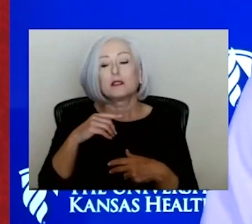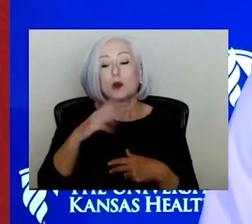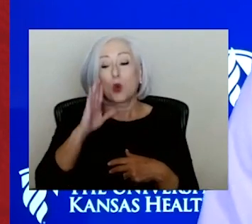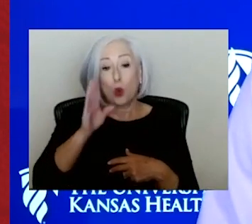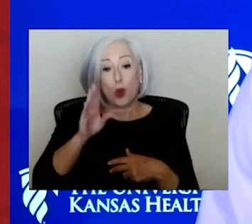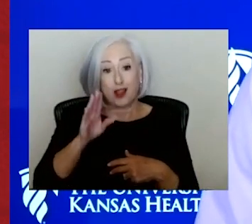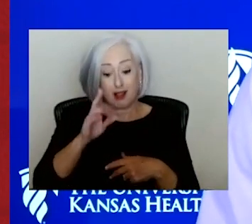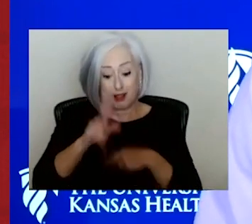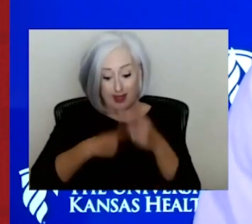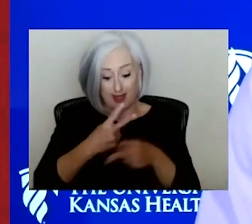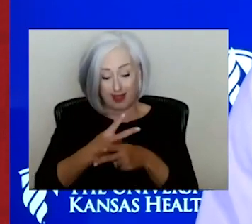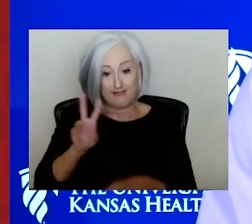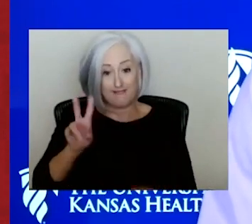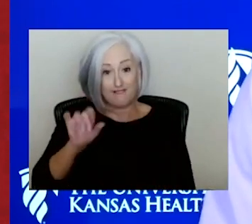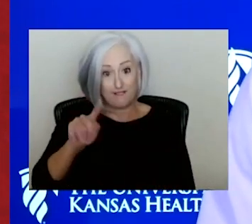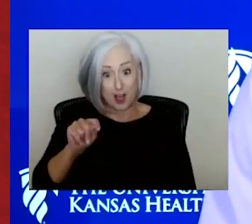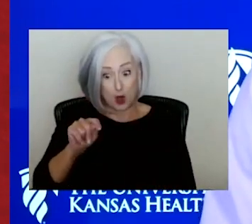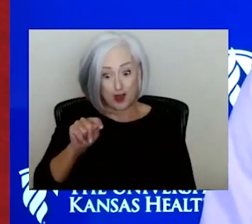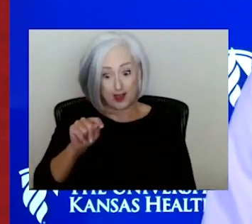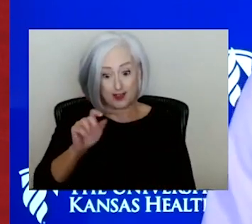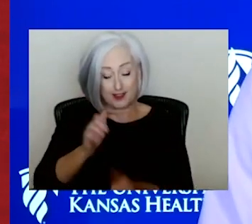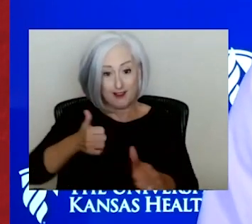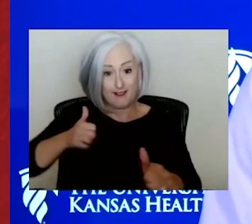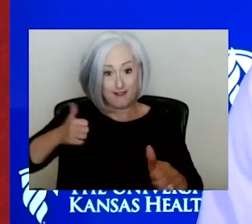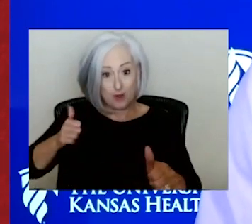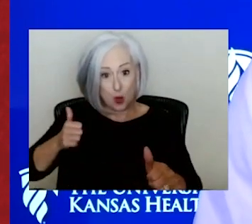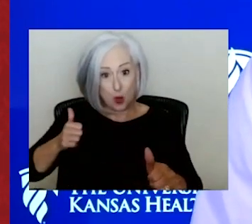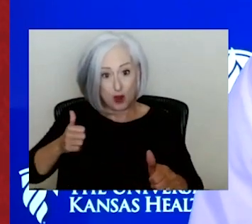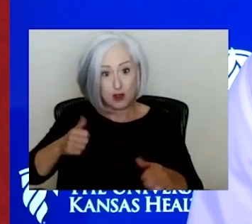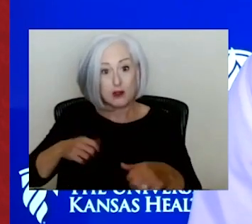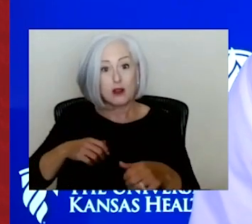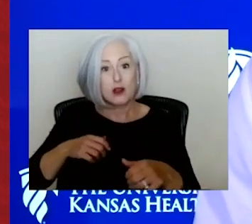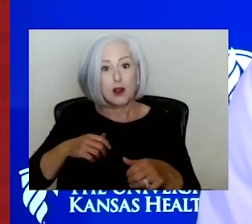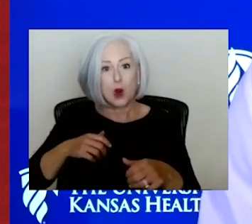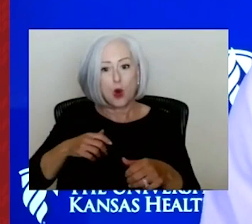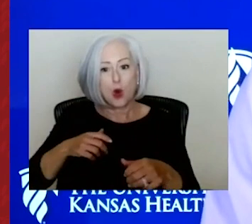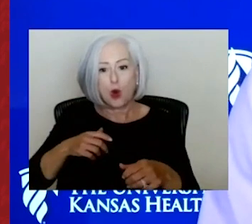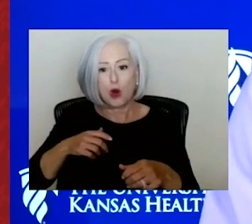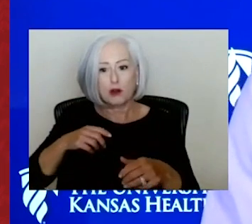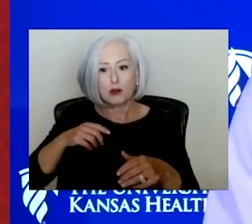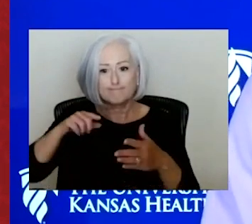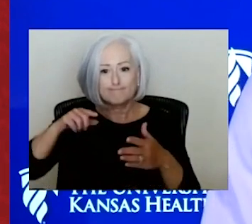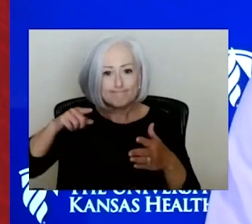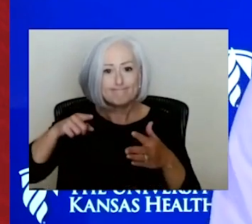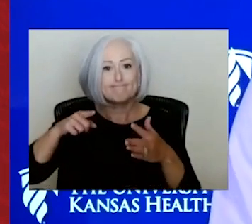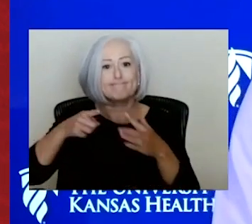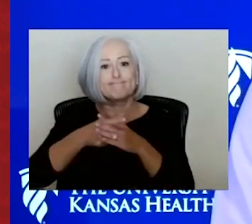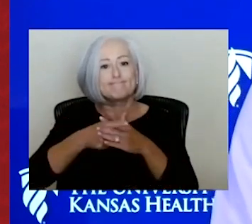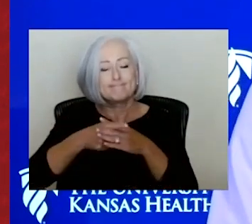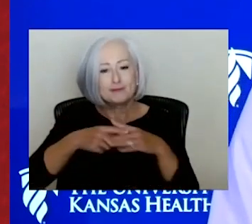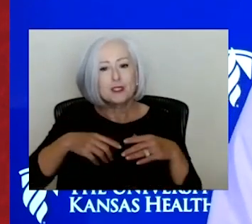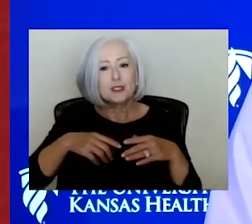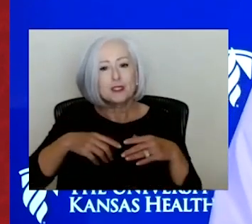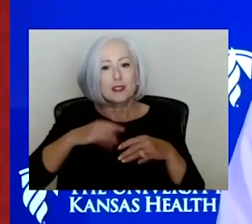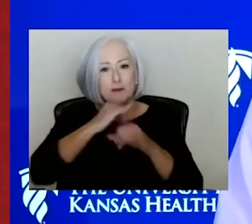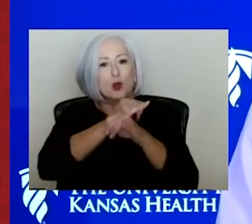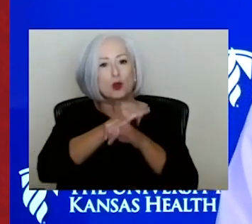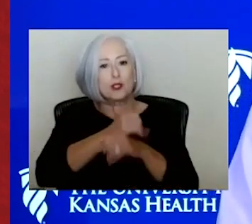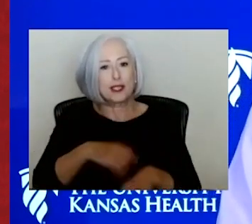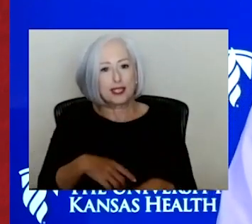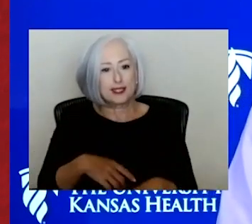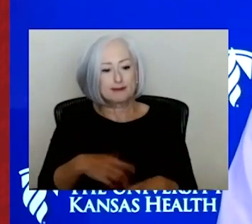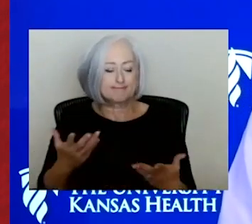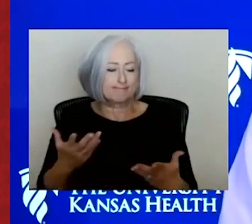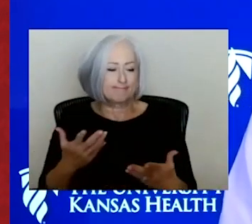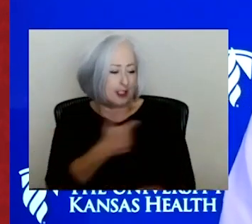to evade our immune response? Well, certainly we know the vaccination was not really meant to protect against infection. What it was meant to